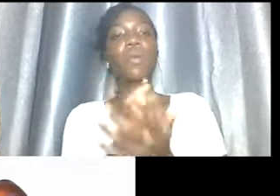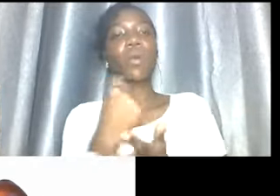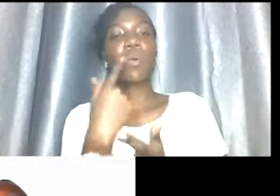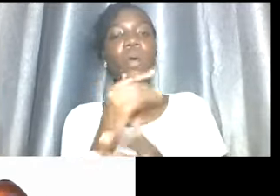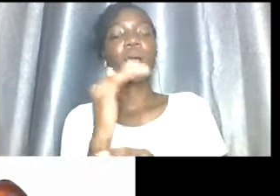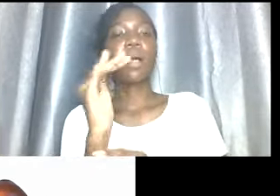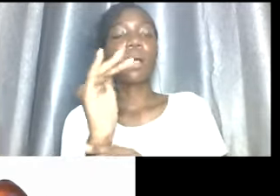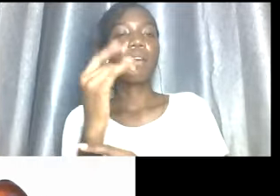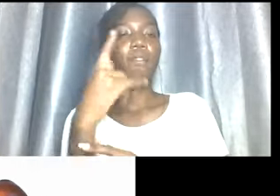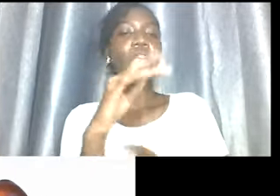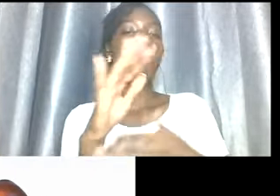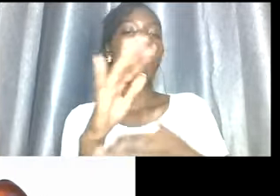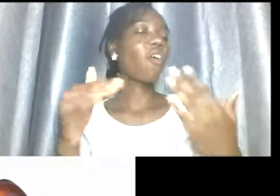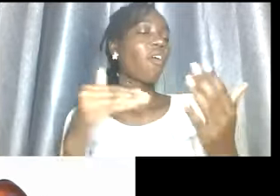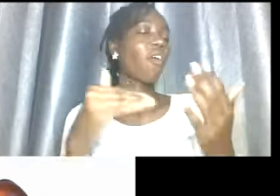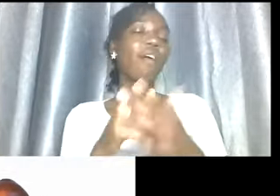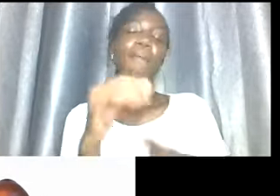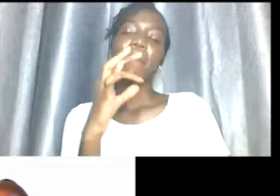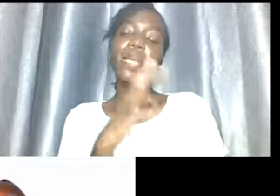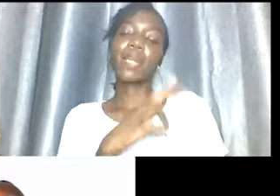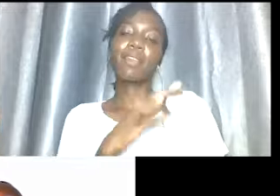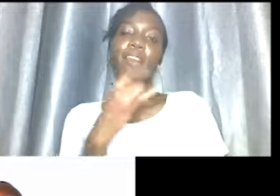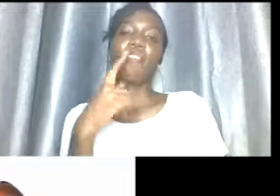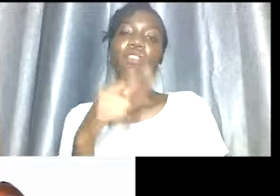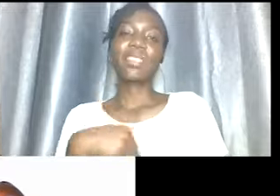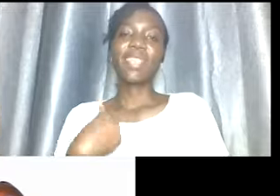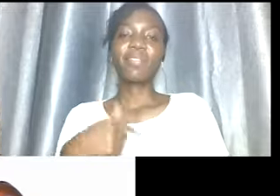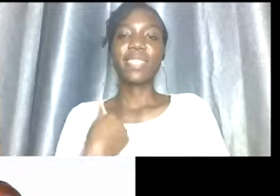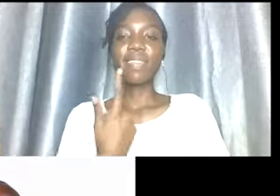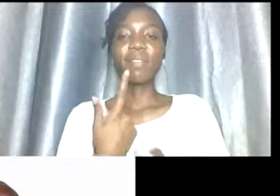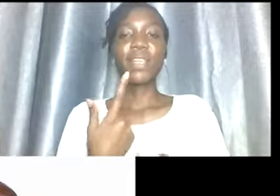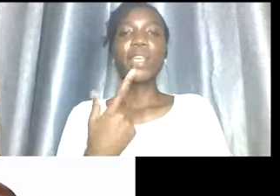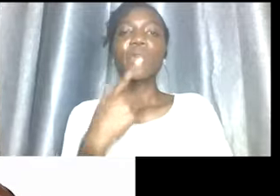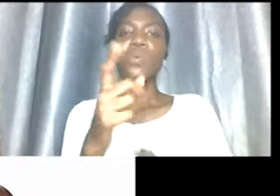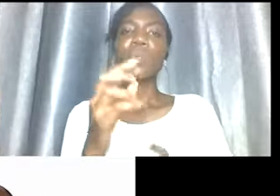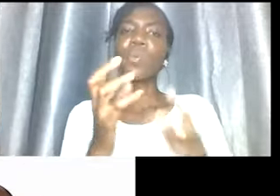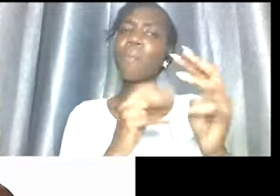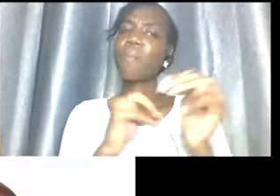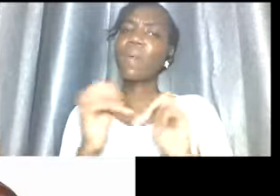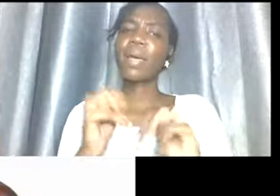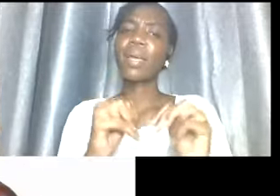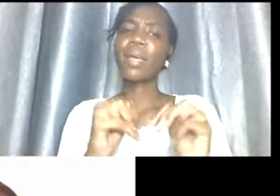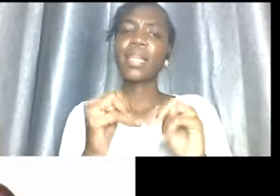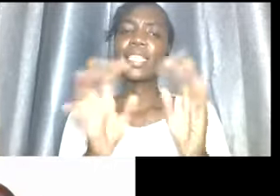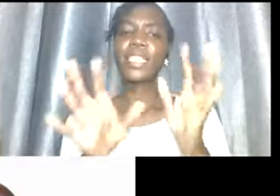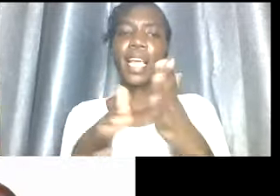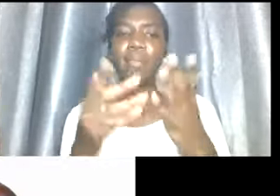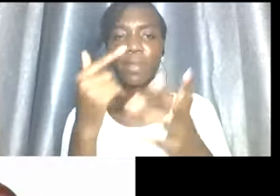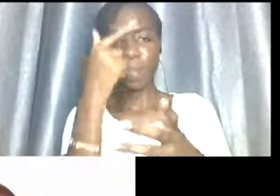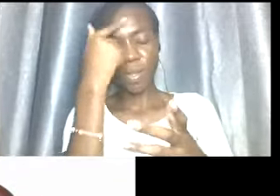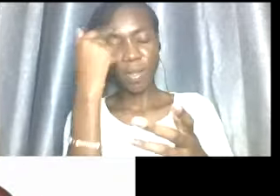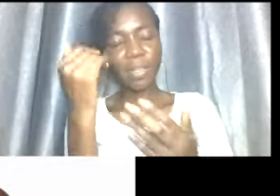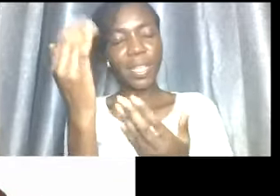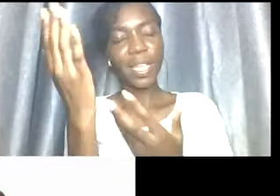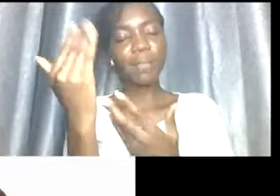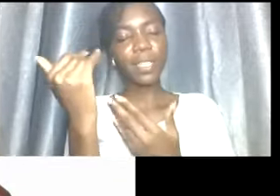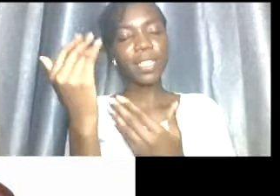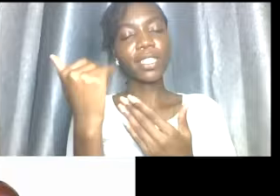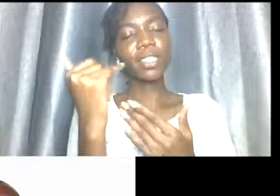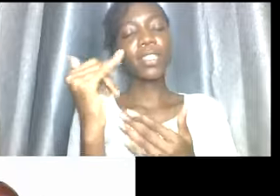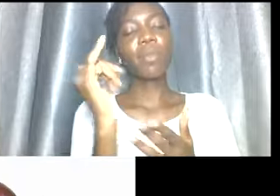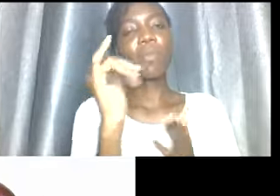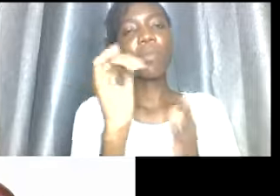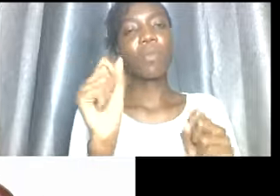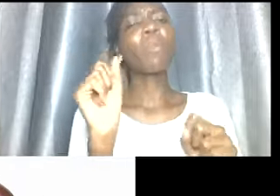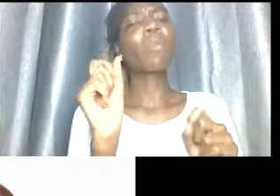all these benefits for themselves. How do we manage this? Because this is an expectation that can actually harm us.